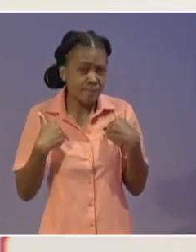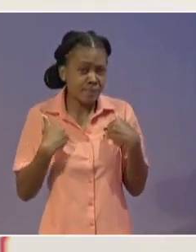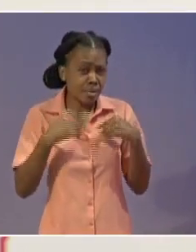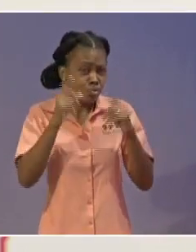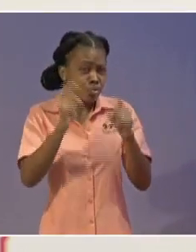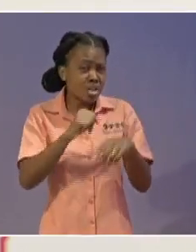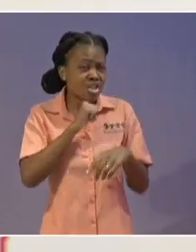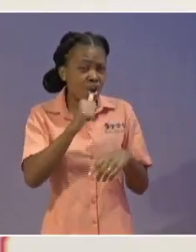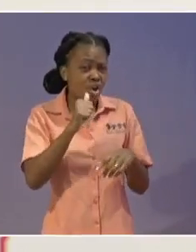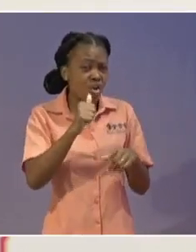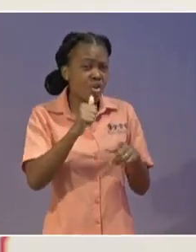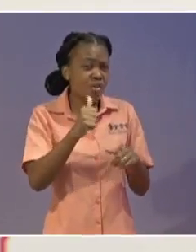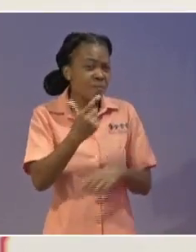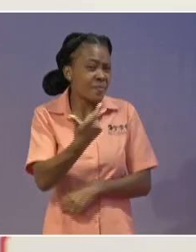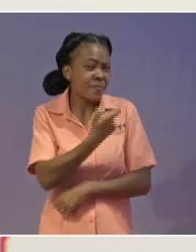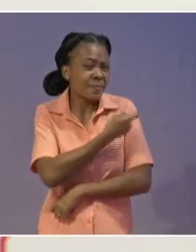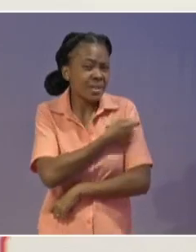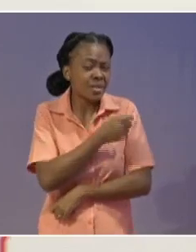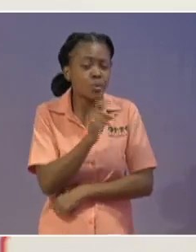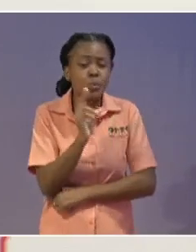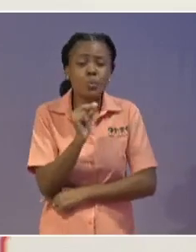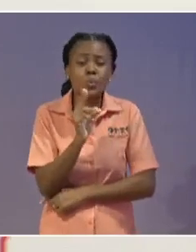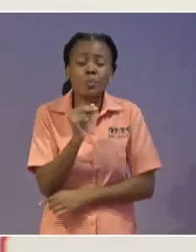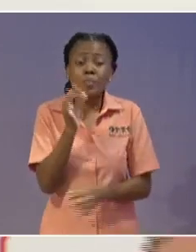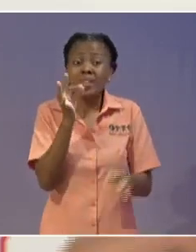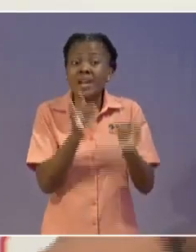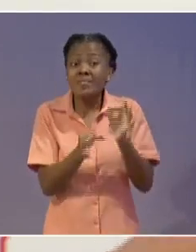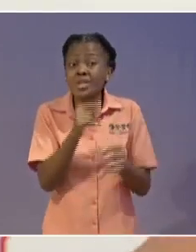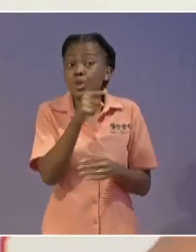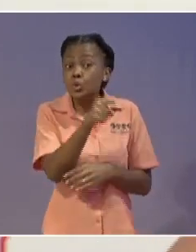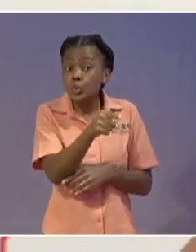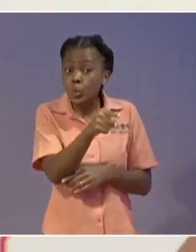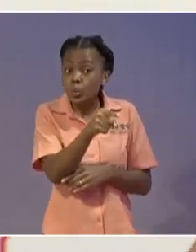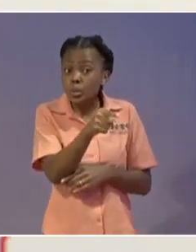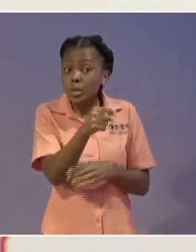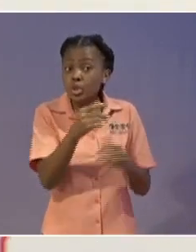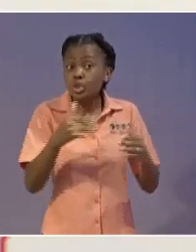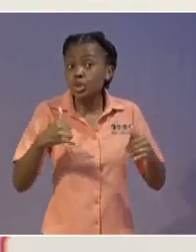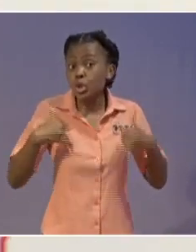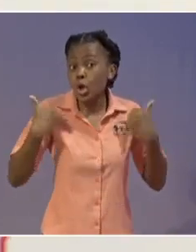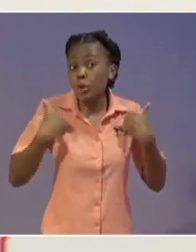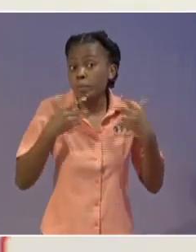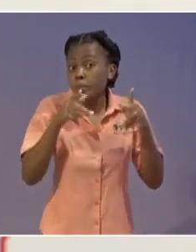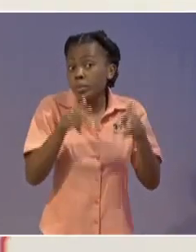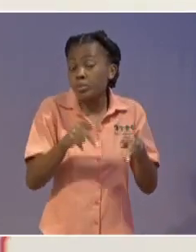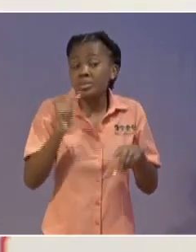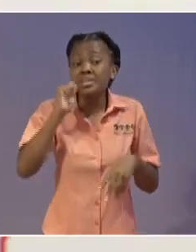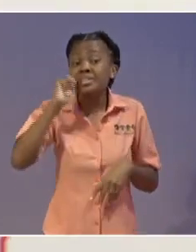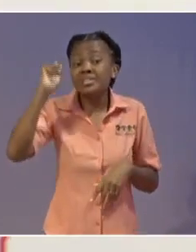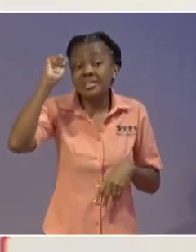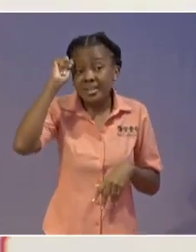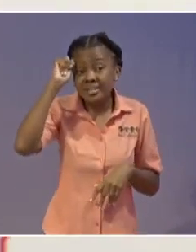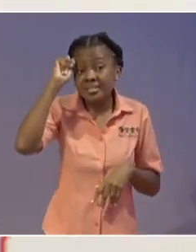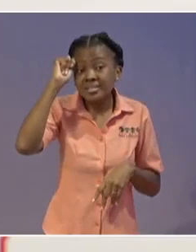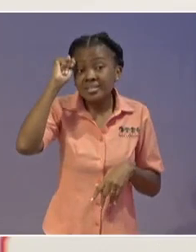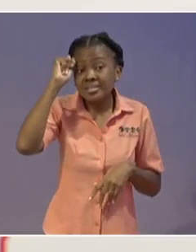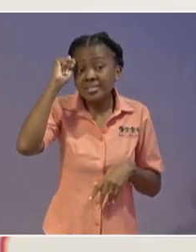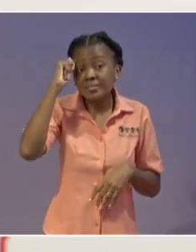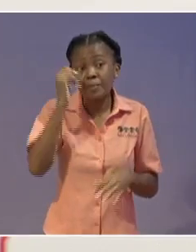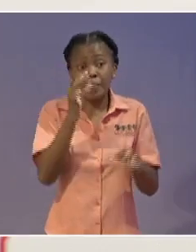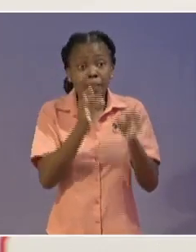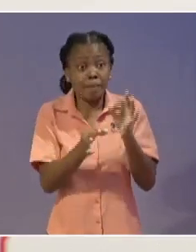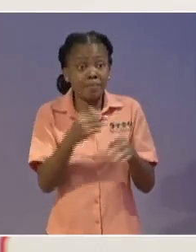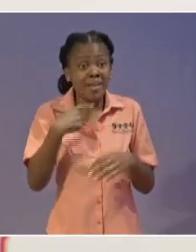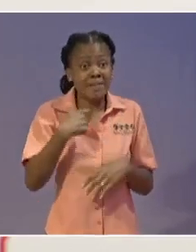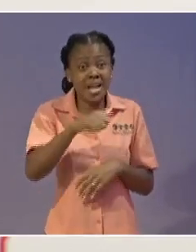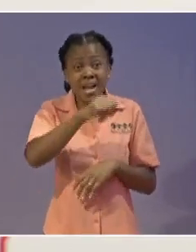you are in that vulnerable population in terms of the adolescents who have a comorbidity or have some serious illness, please